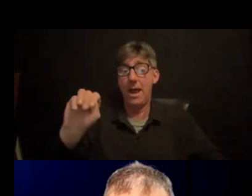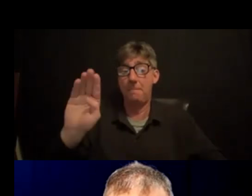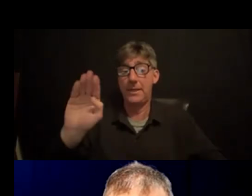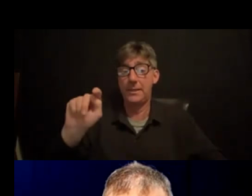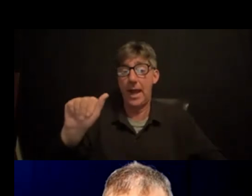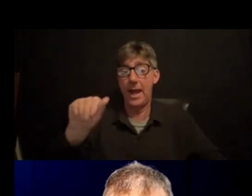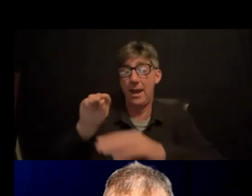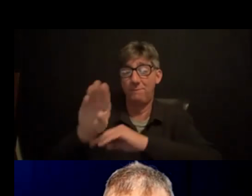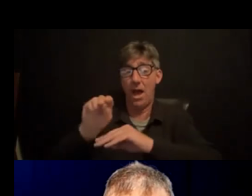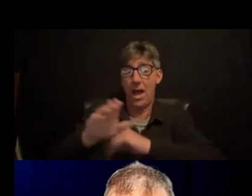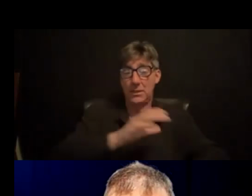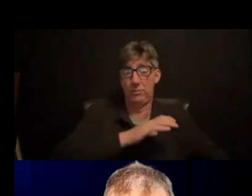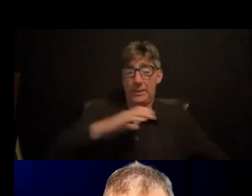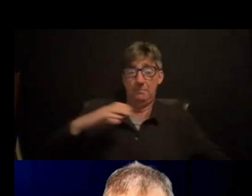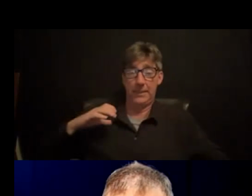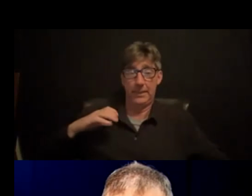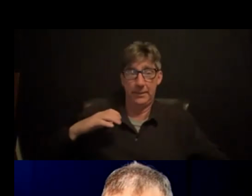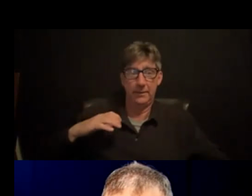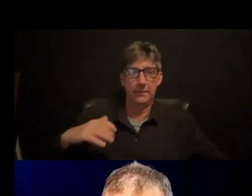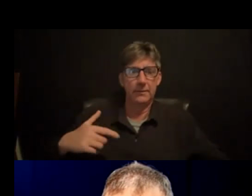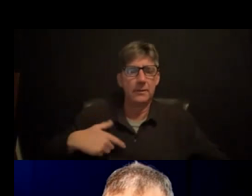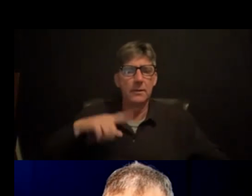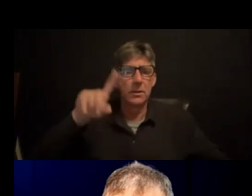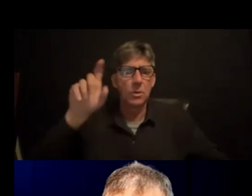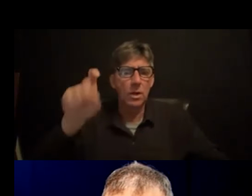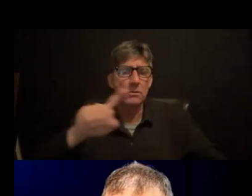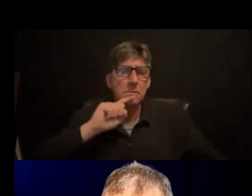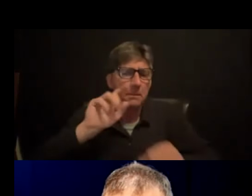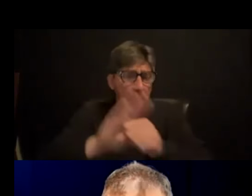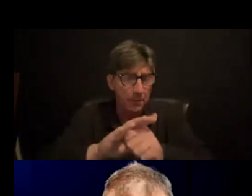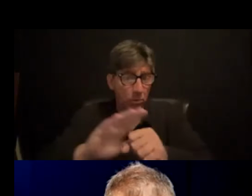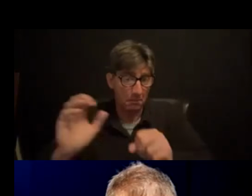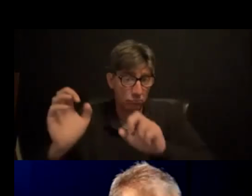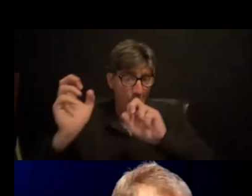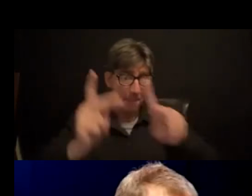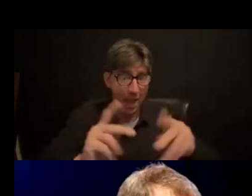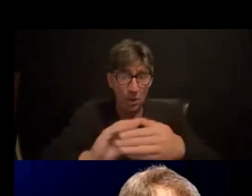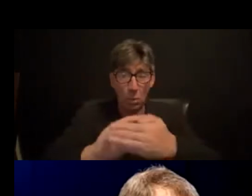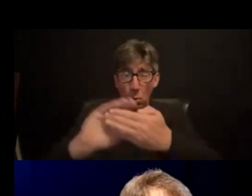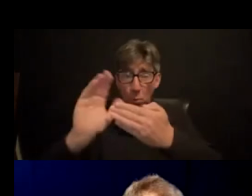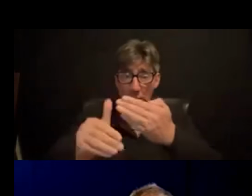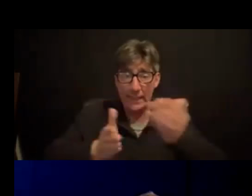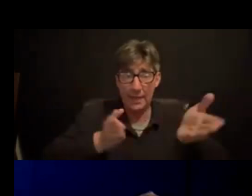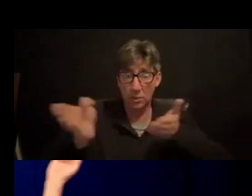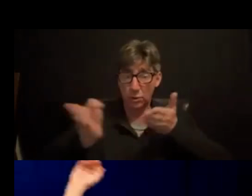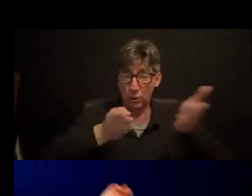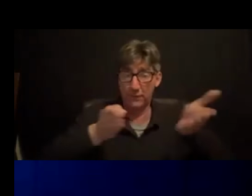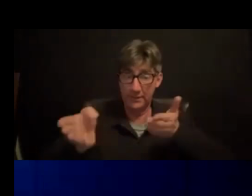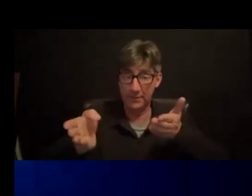had a question about a commitment to restoring weekend service on commuter rail. And my question really